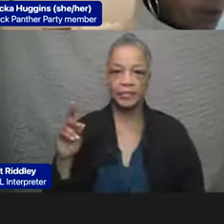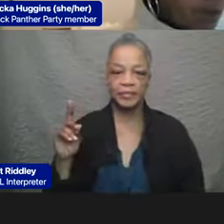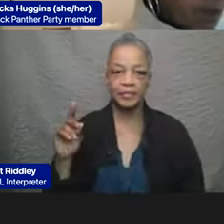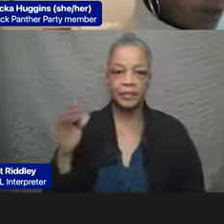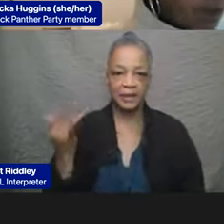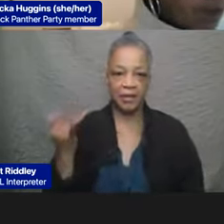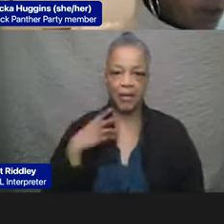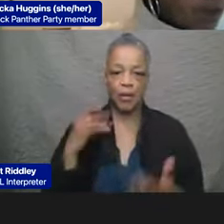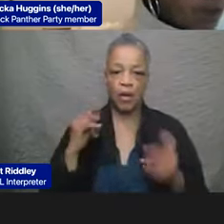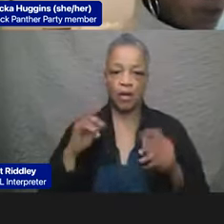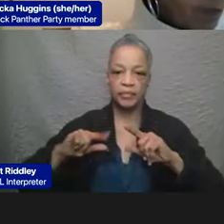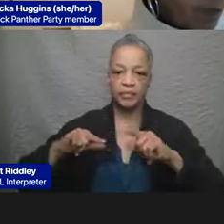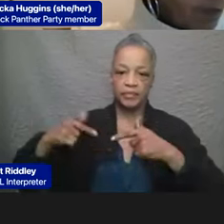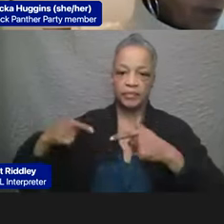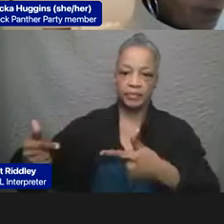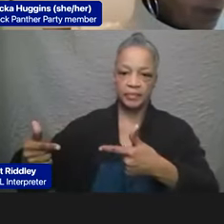I would like to turn the floor over